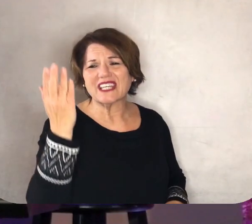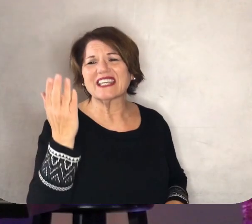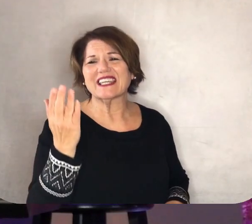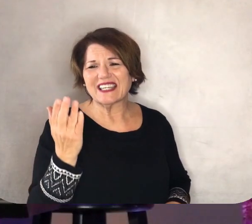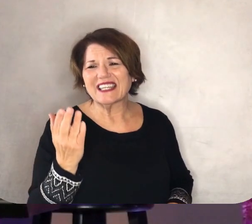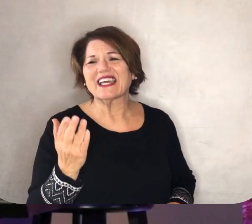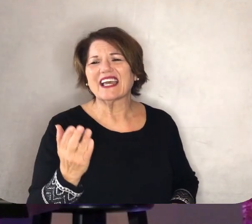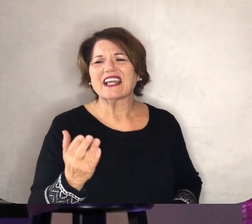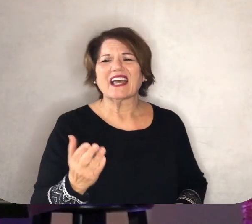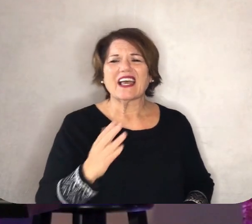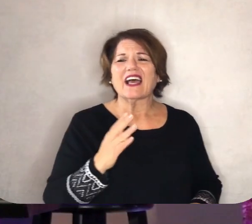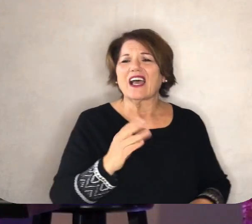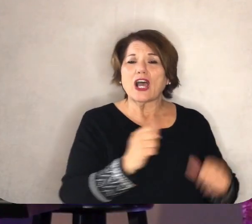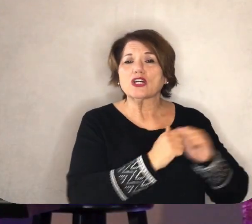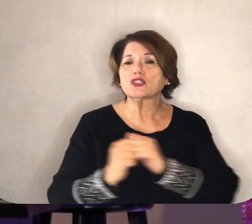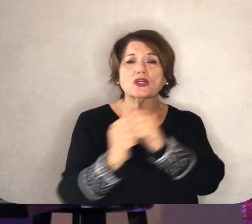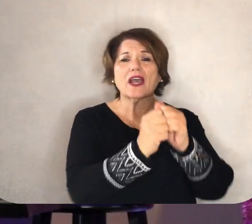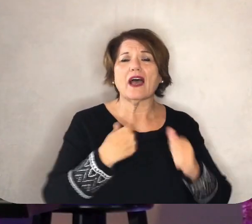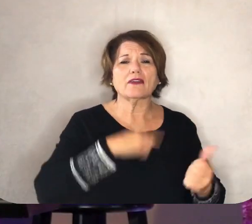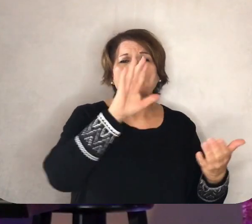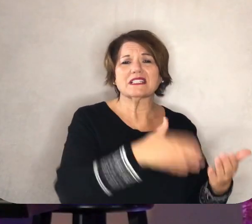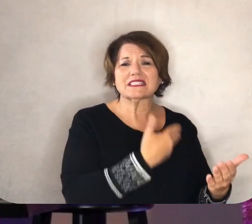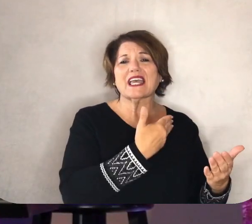He. And together we